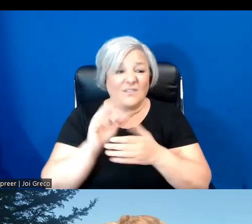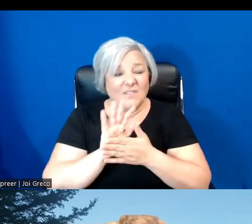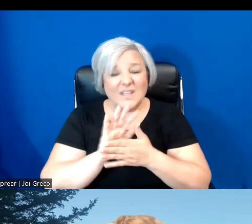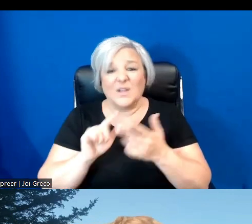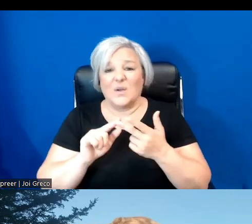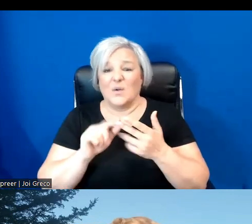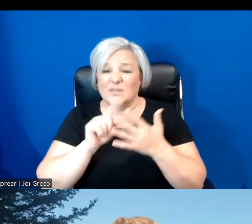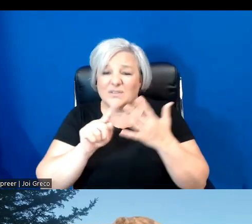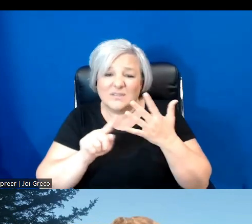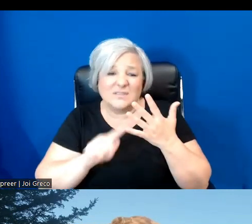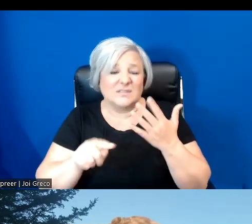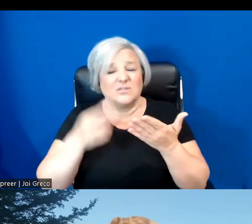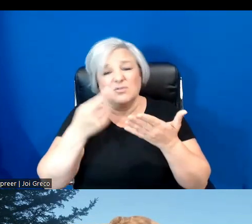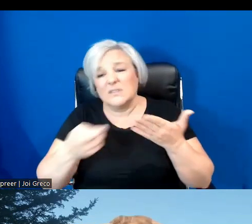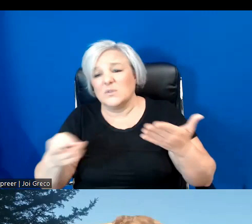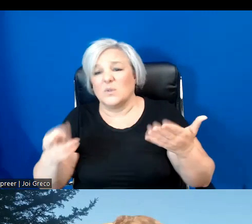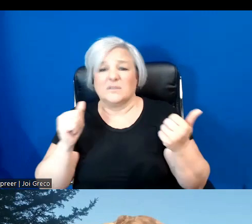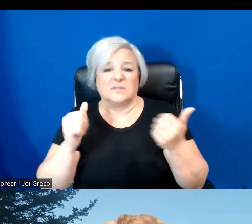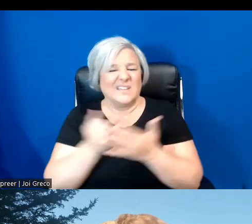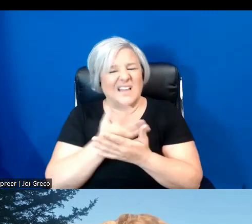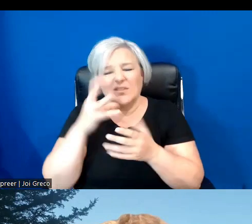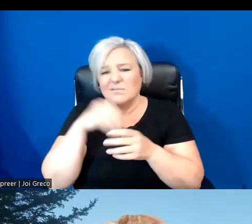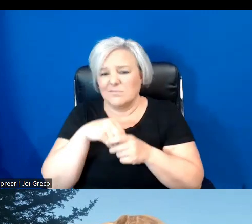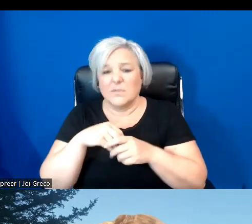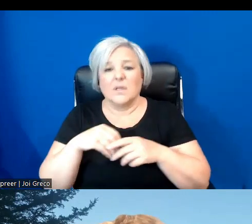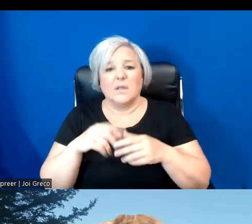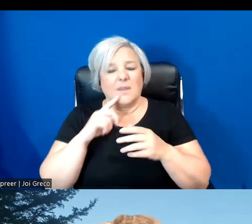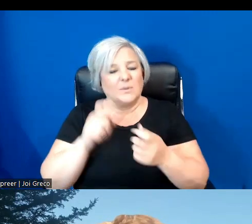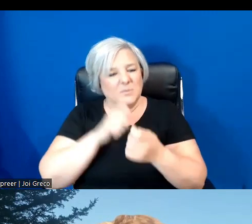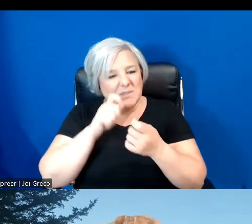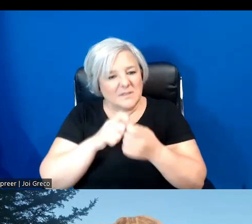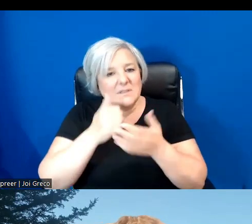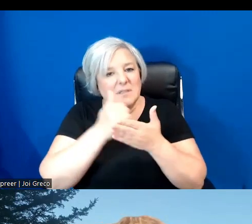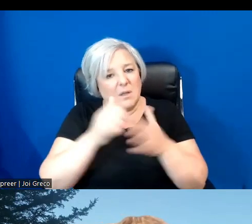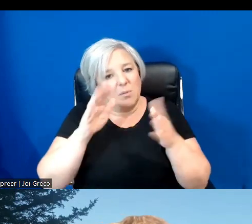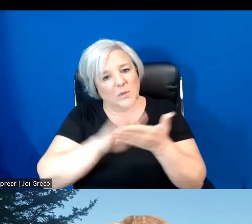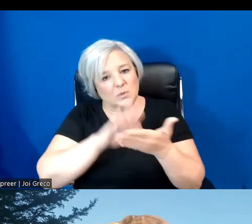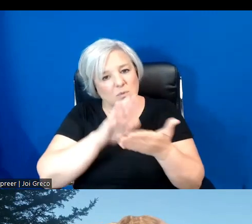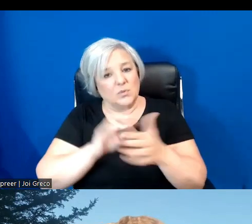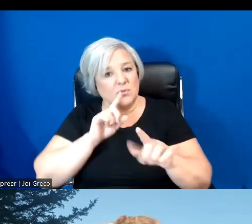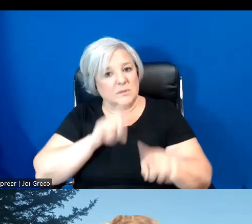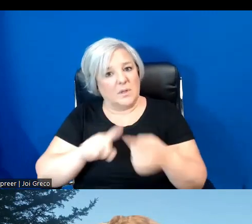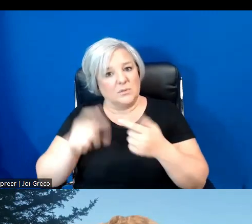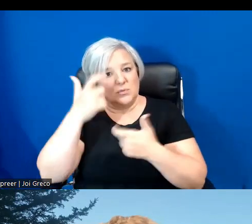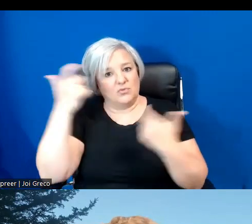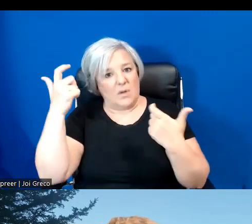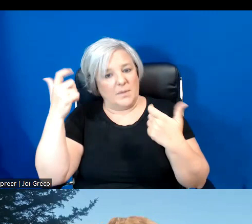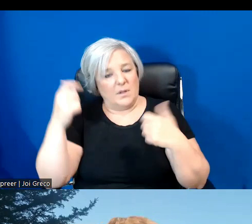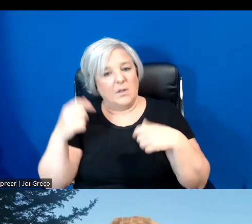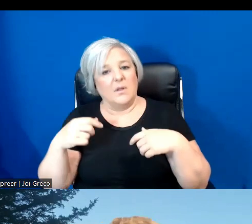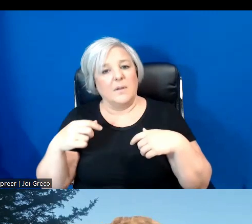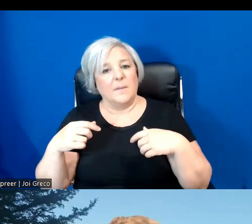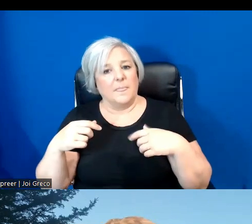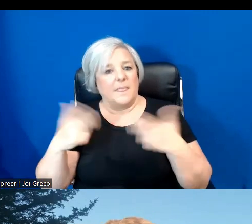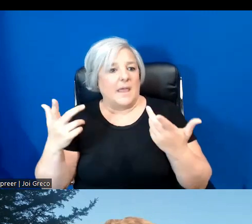and resources that's specifically there to help our schools respond to trauma in a